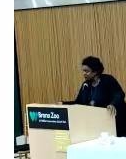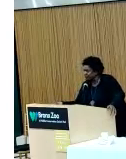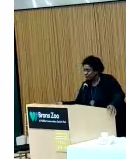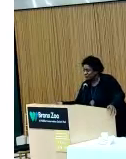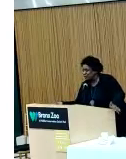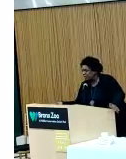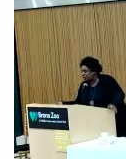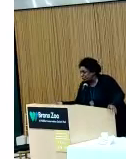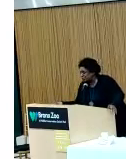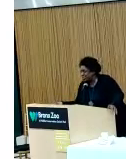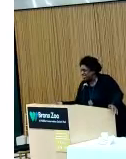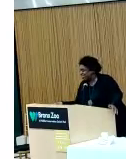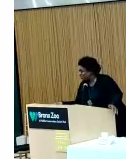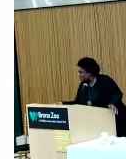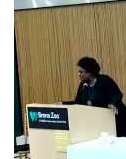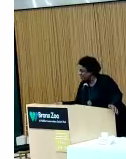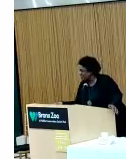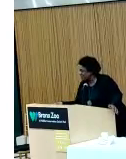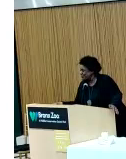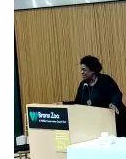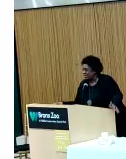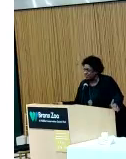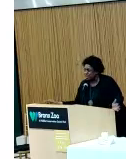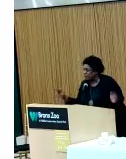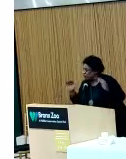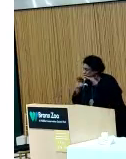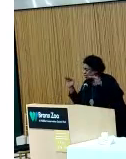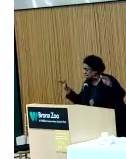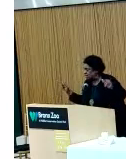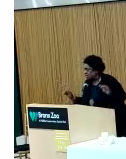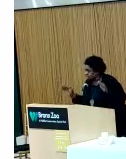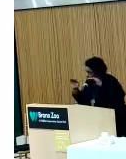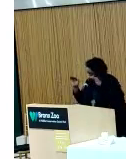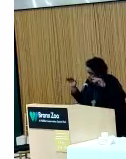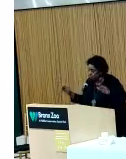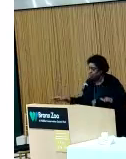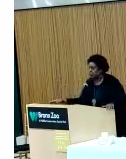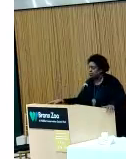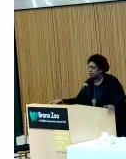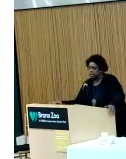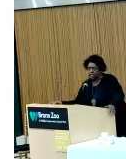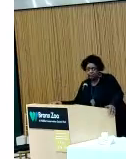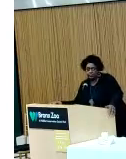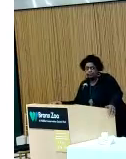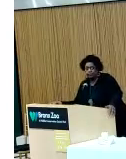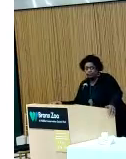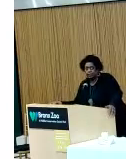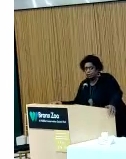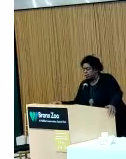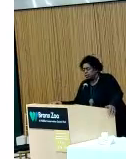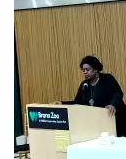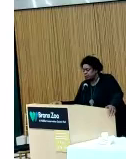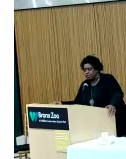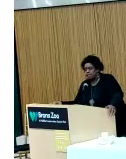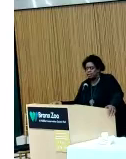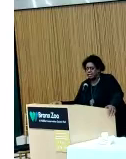part we don't want to report each other okay we have a realtor line they say the Blue Line we have a realt to line we